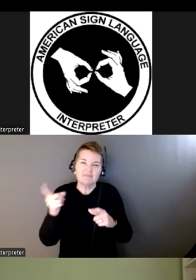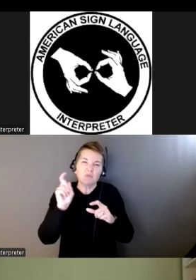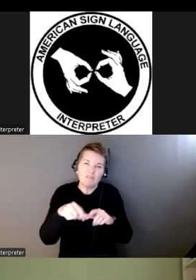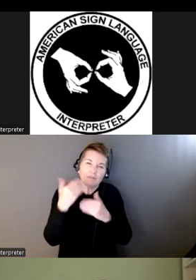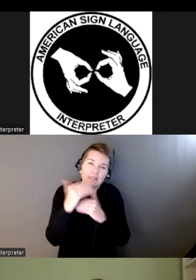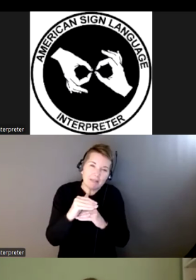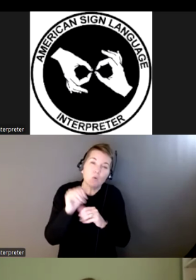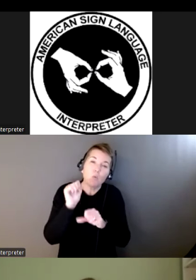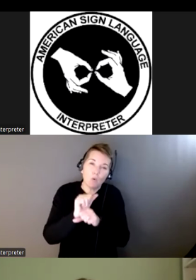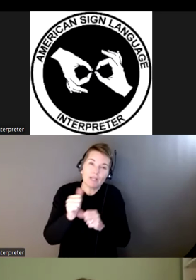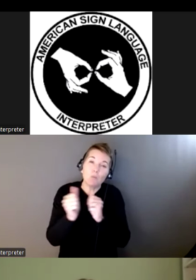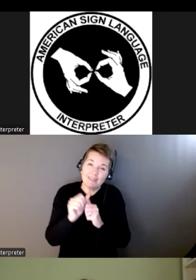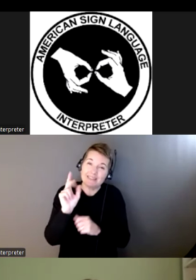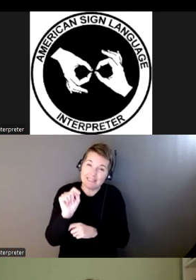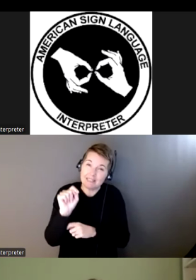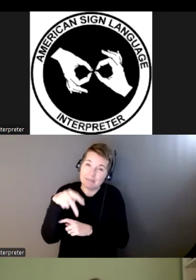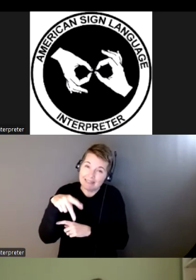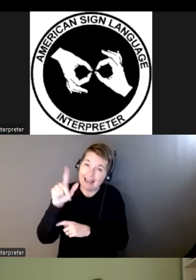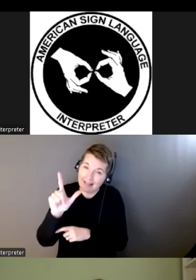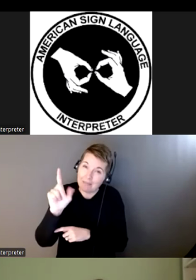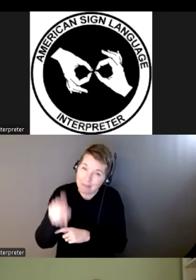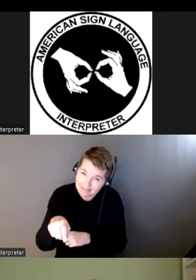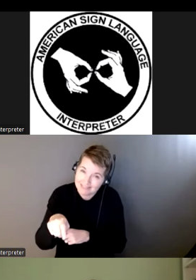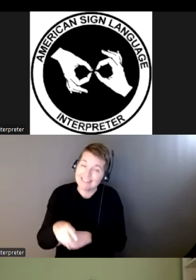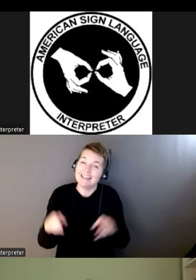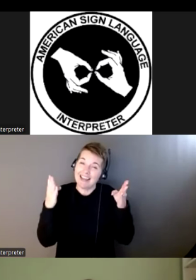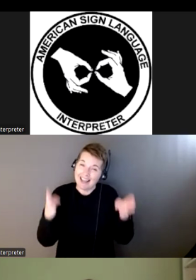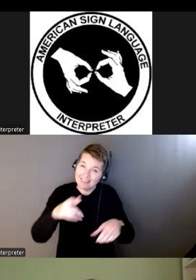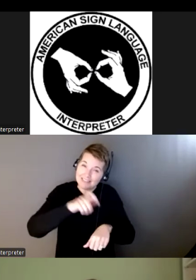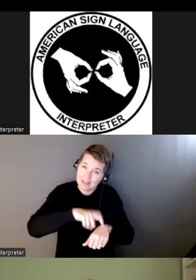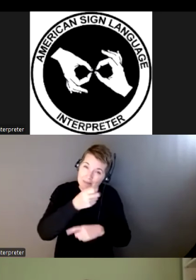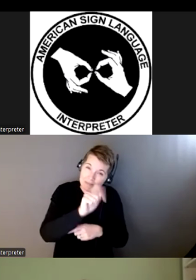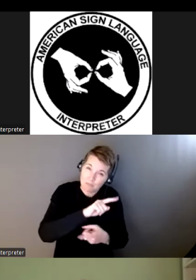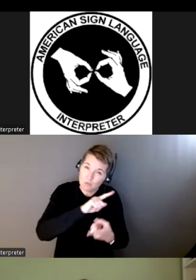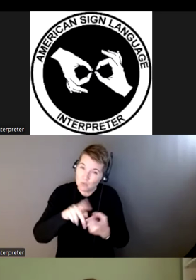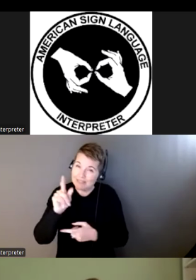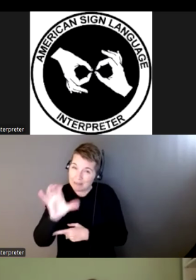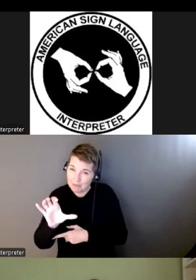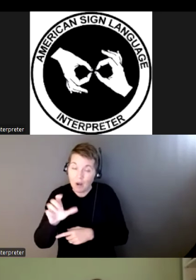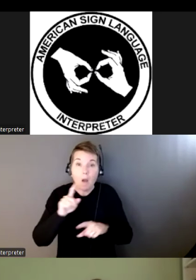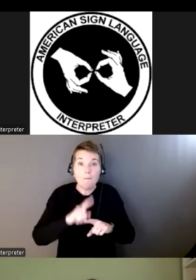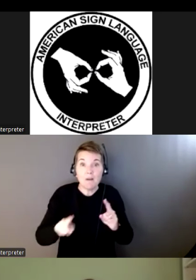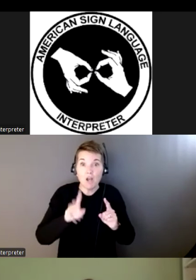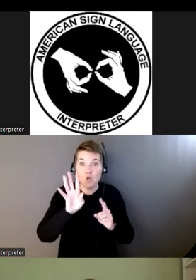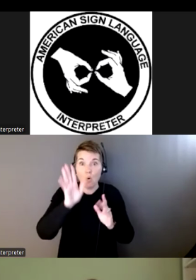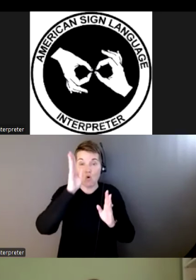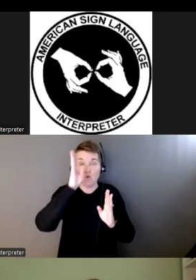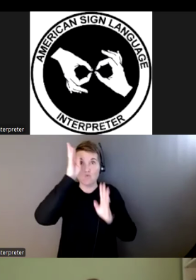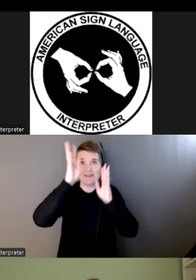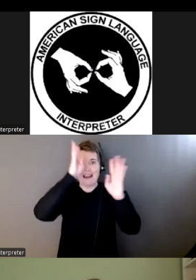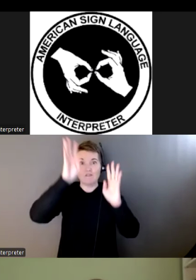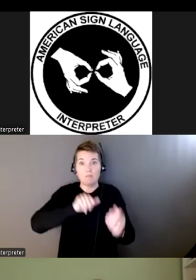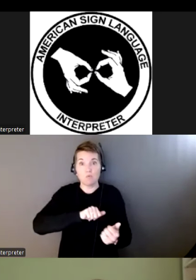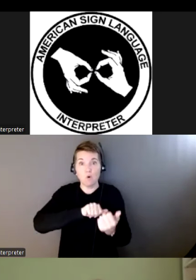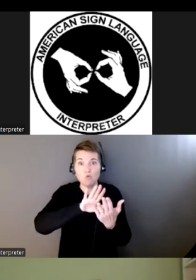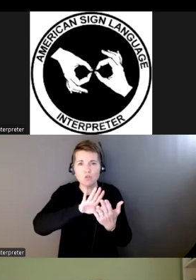the space, but there is really no limit in terms of like creative approach or what you can